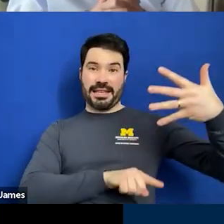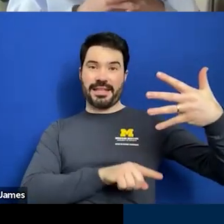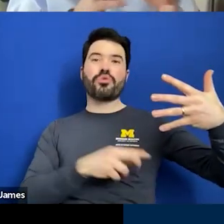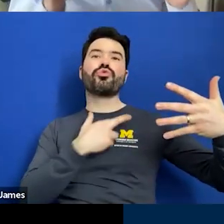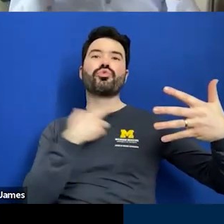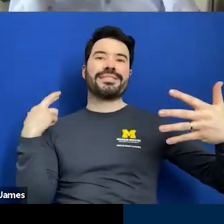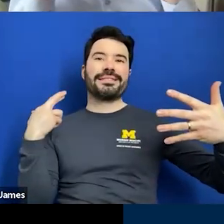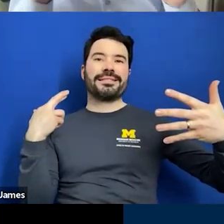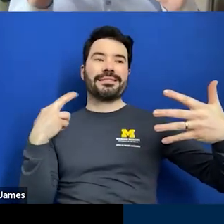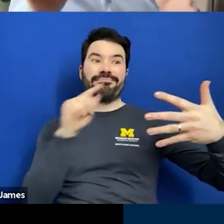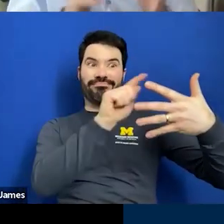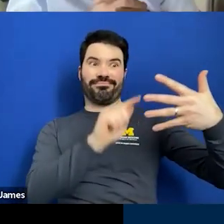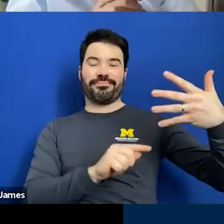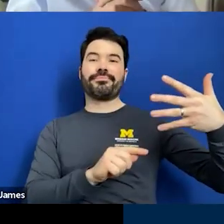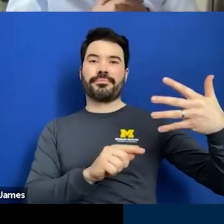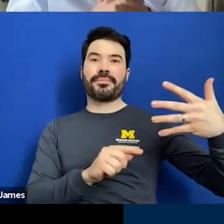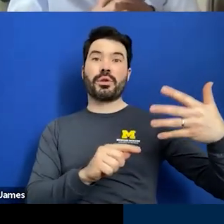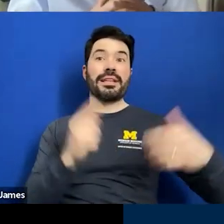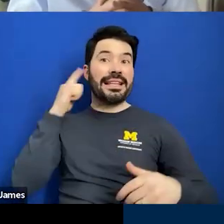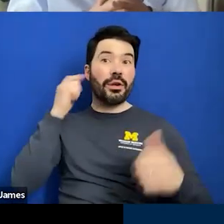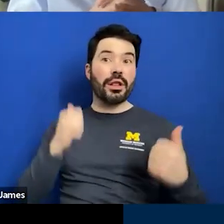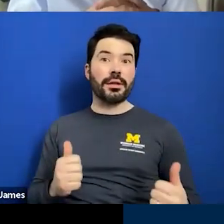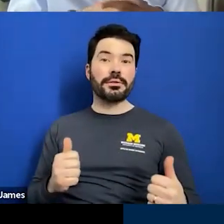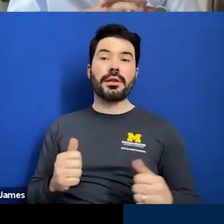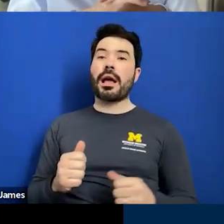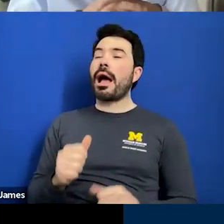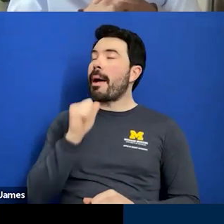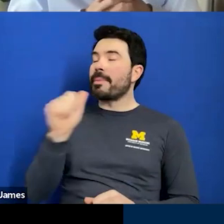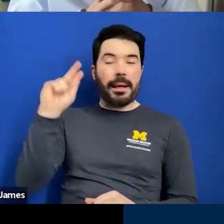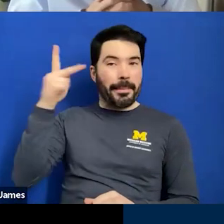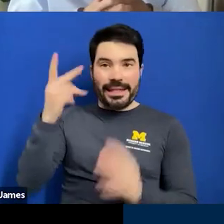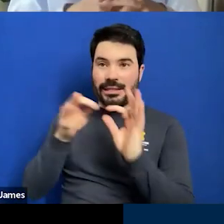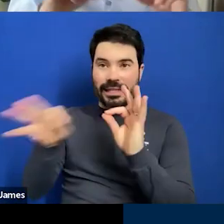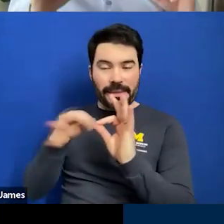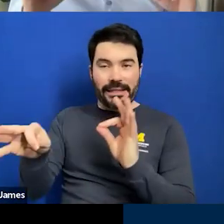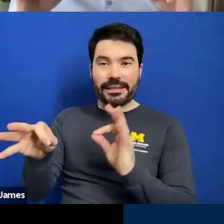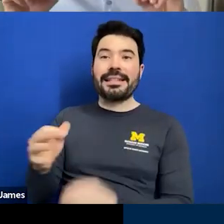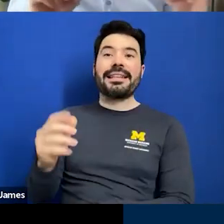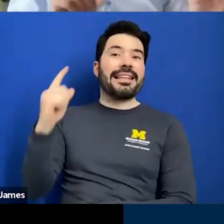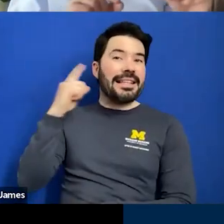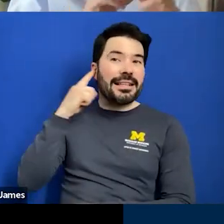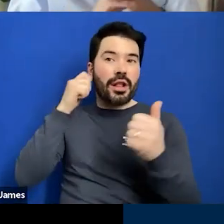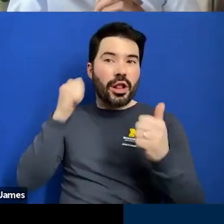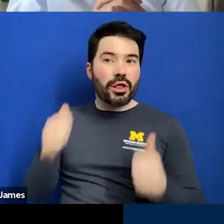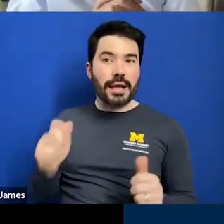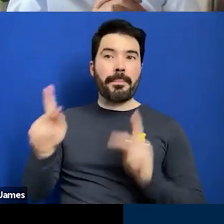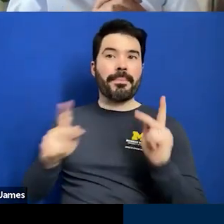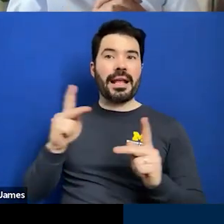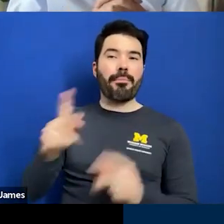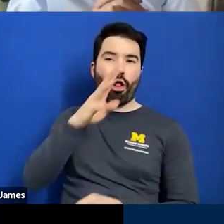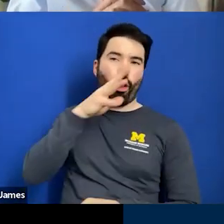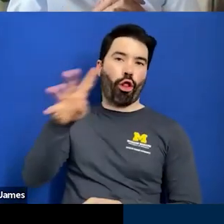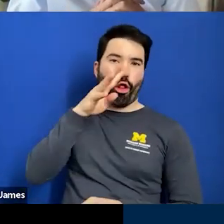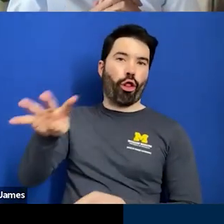So hearing loss is super undervalued. And I'm not making a political statement here, but if you look back to the beginning of